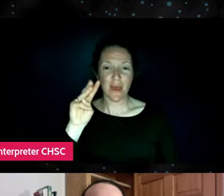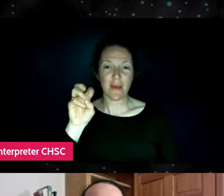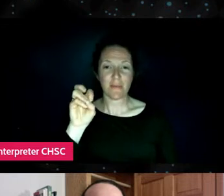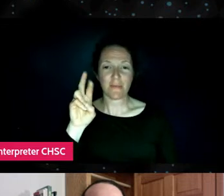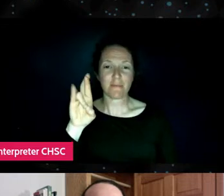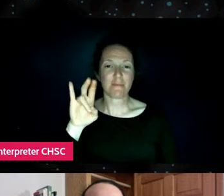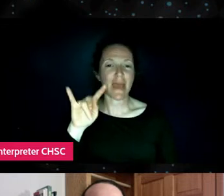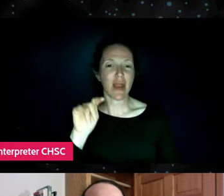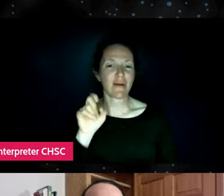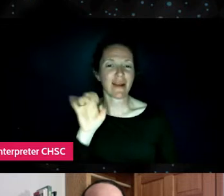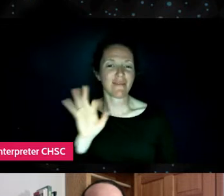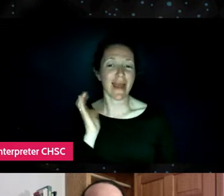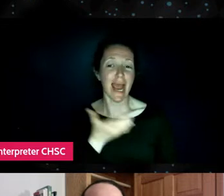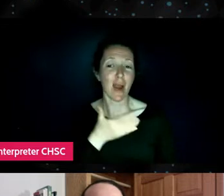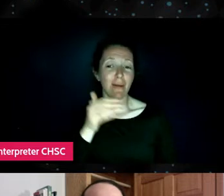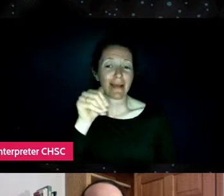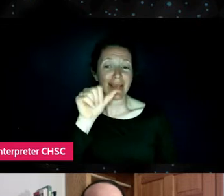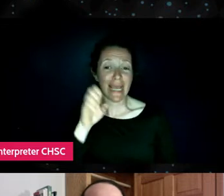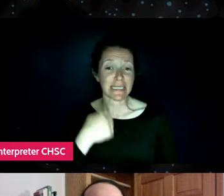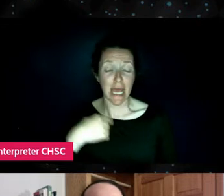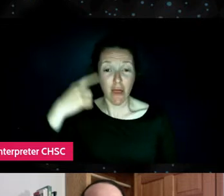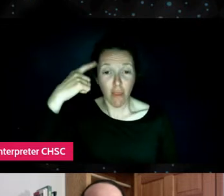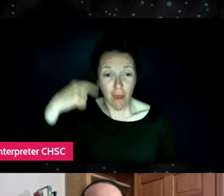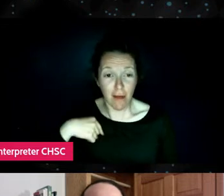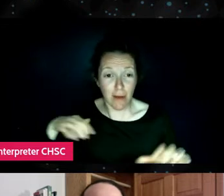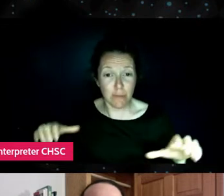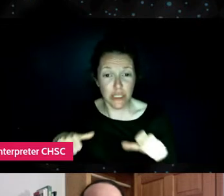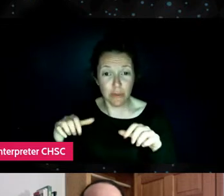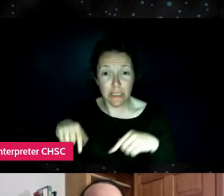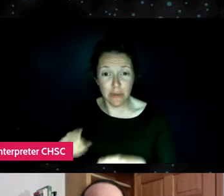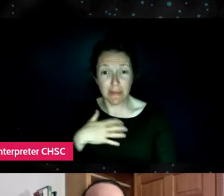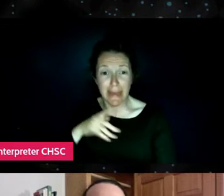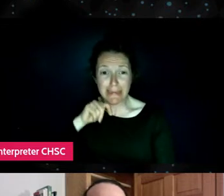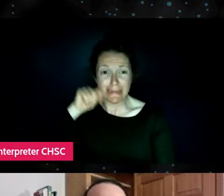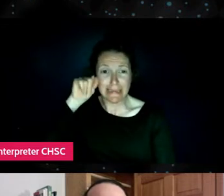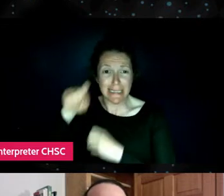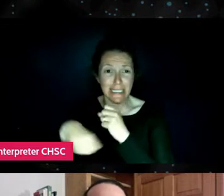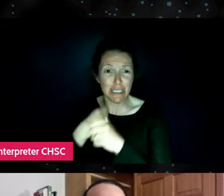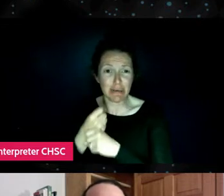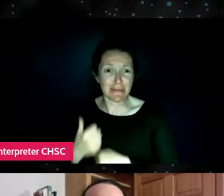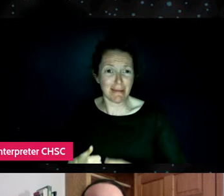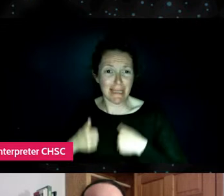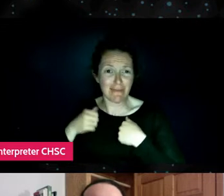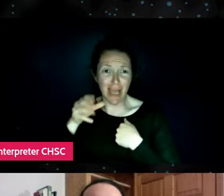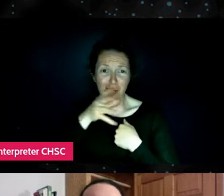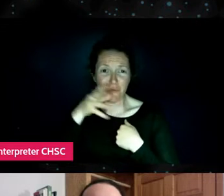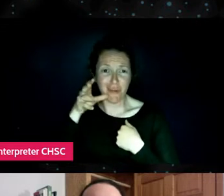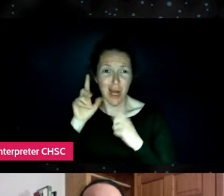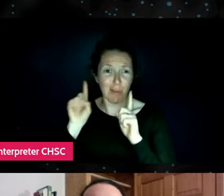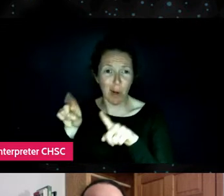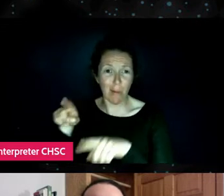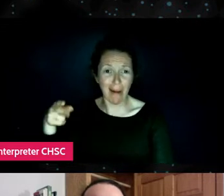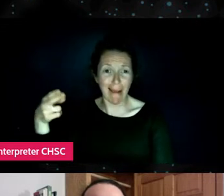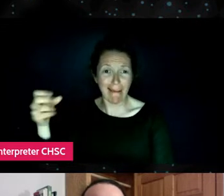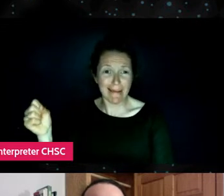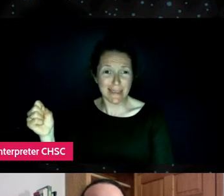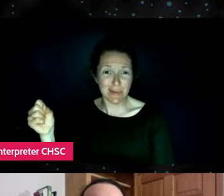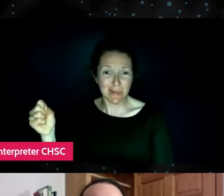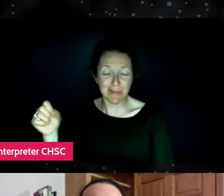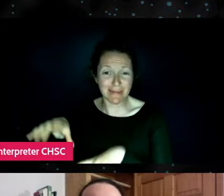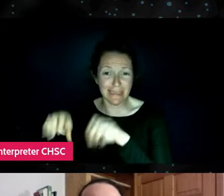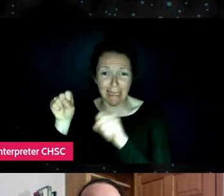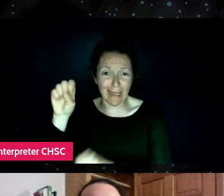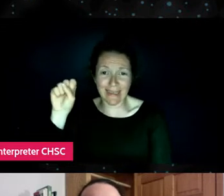doing, when I was a teenager, just living on the farm, going to high school, taking the